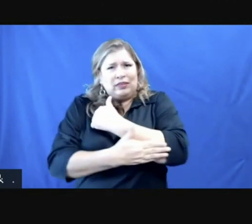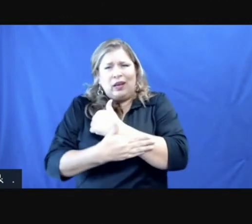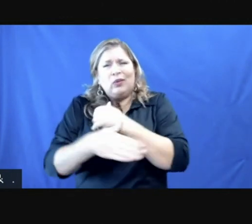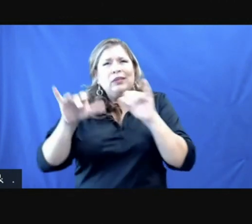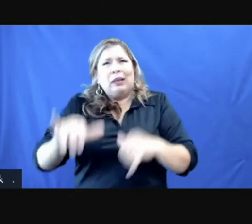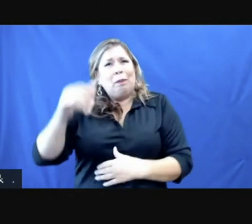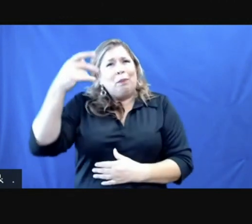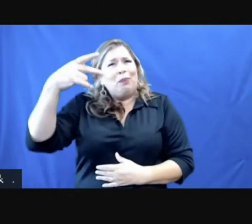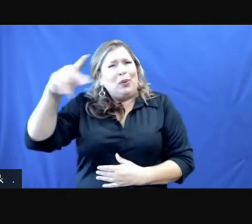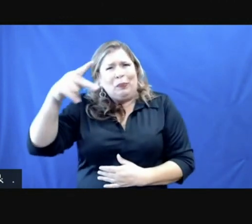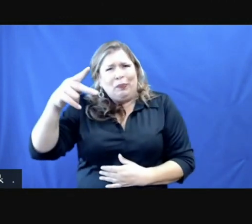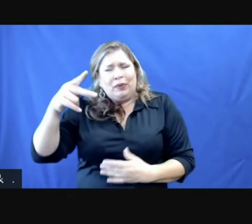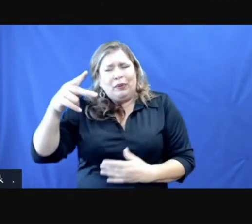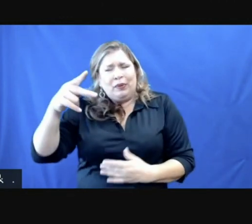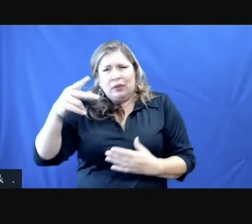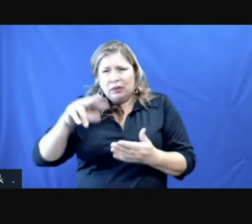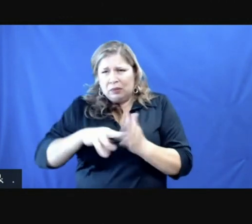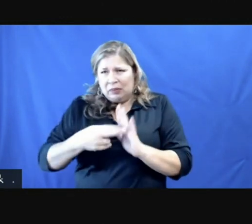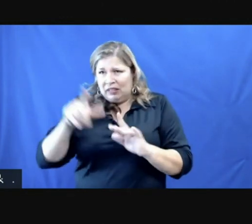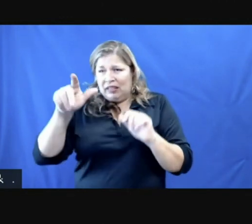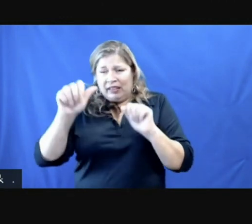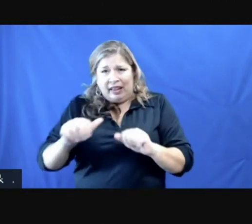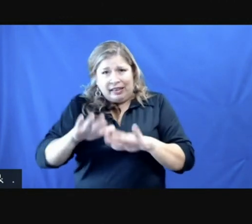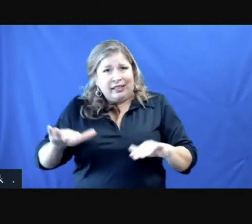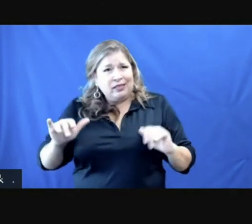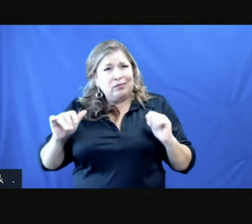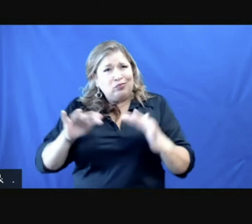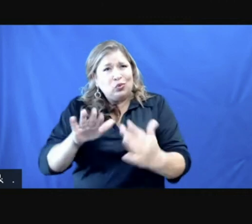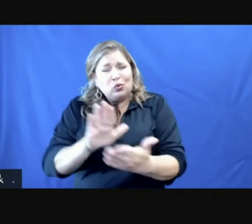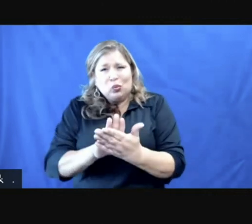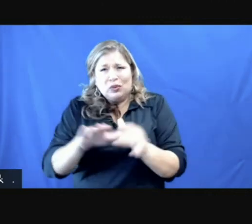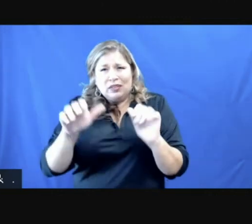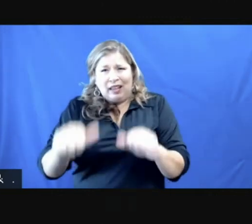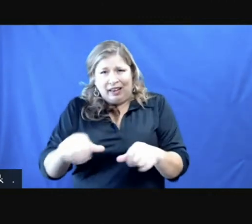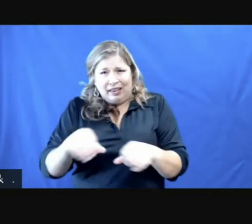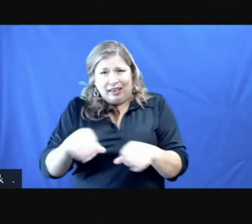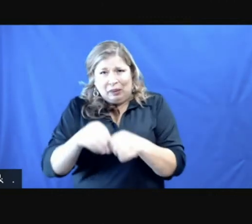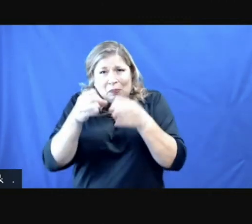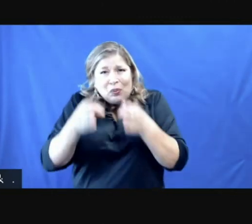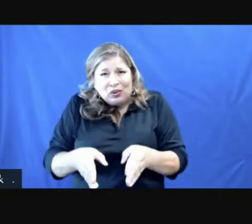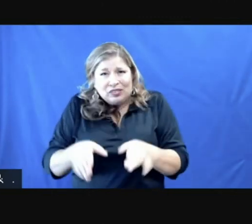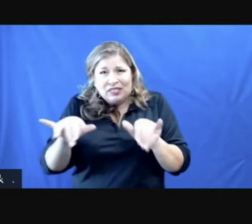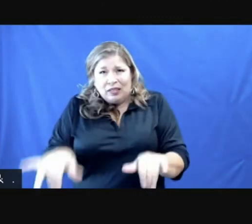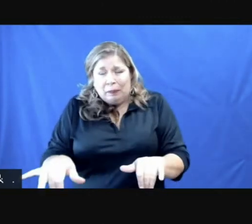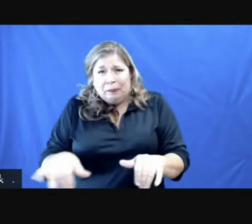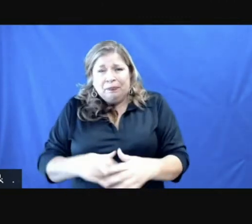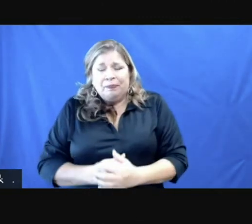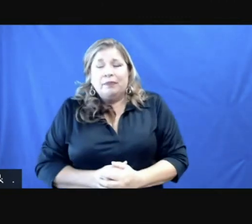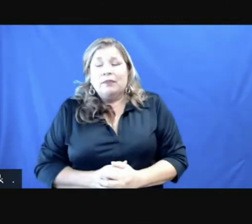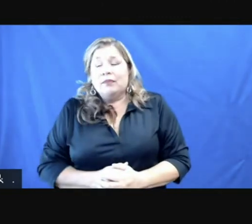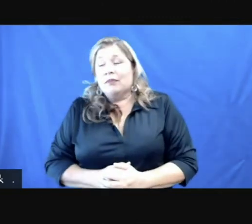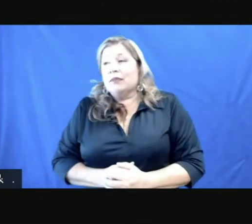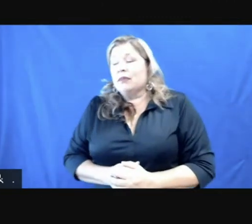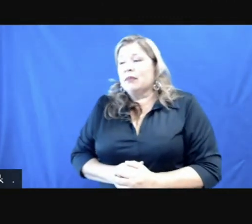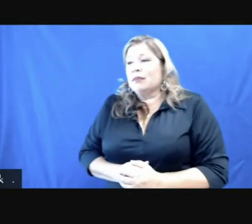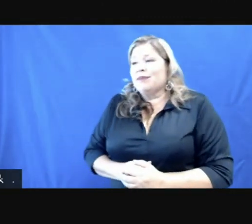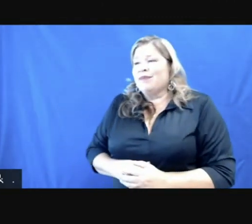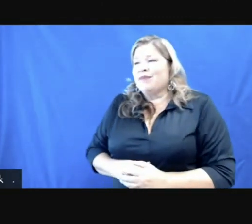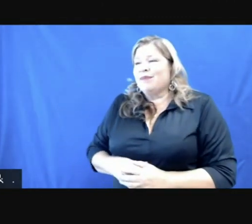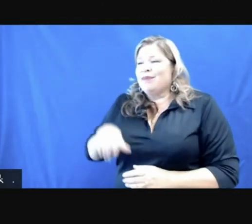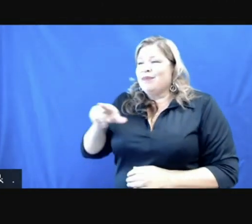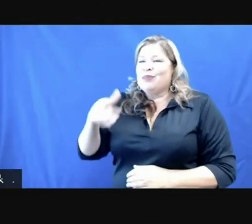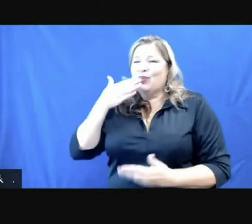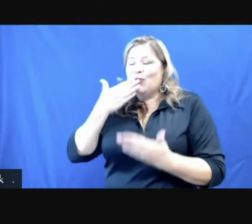those schools that are doing in-person learning? Yeah, excellent question. Before this, I had the chance to talk